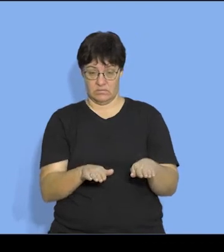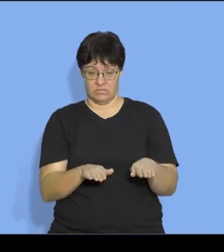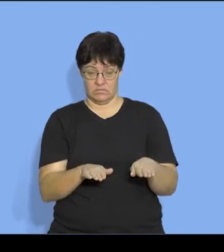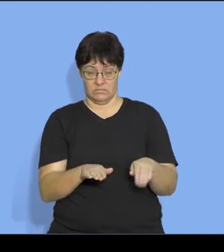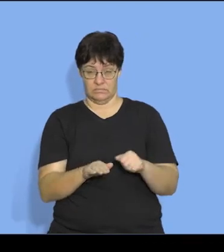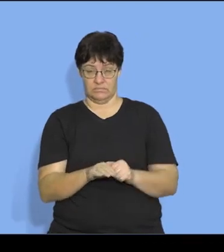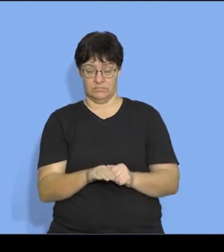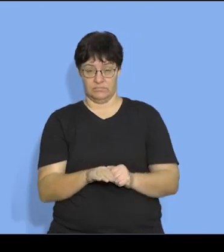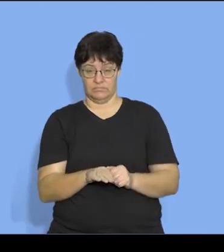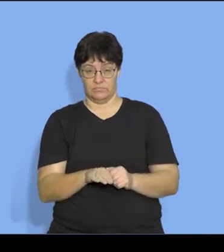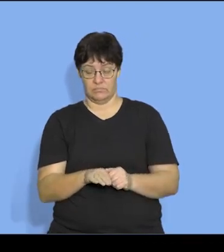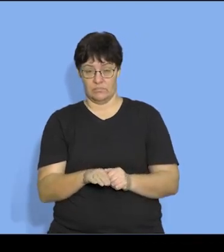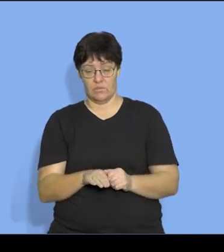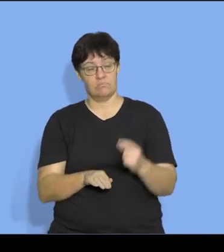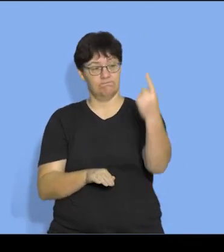Okay.